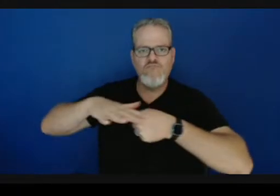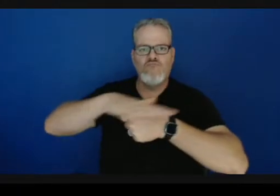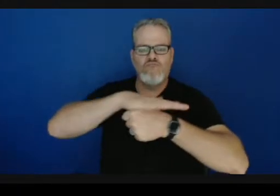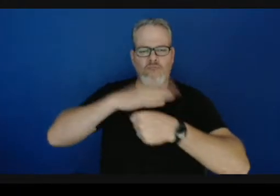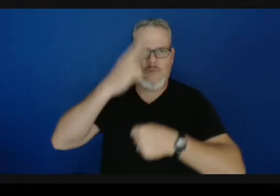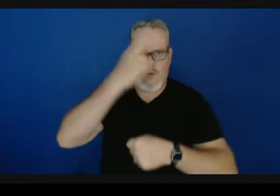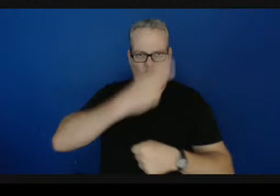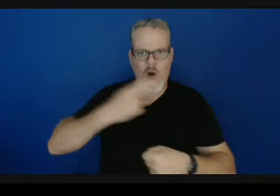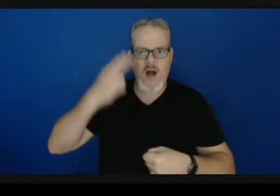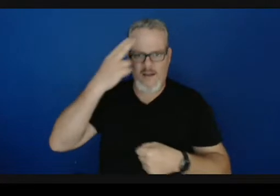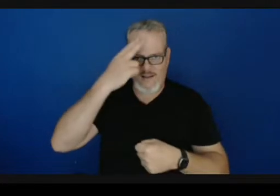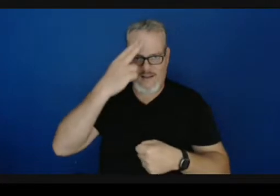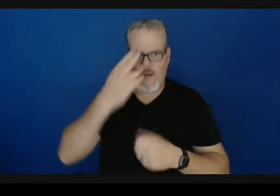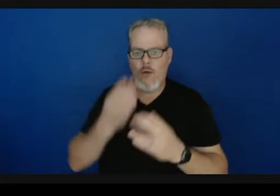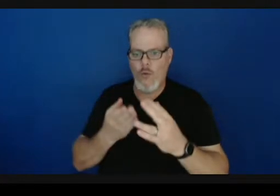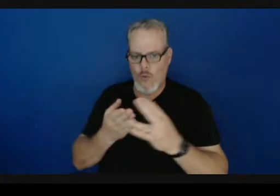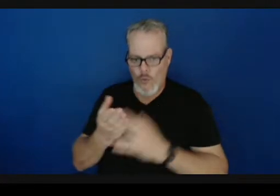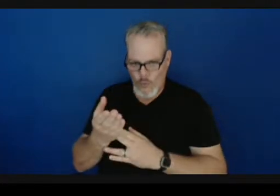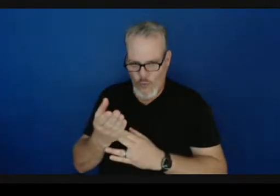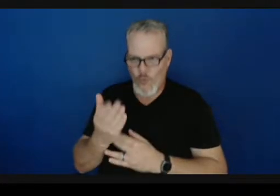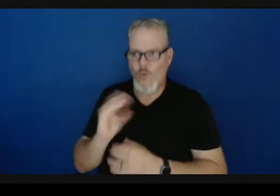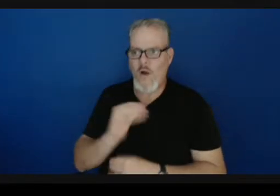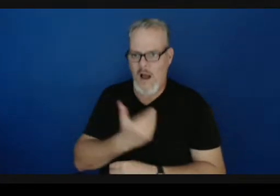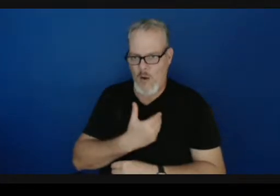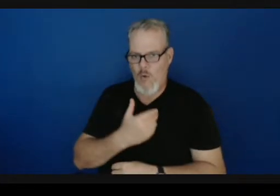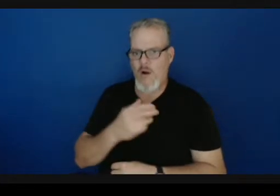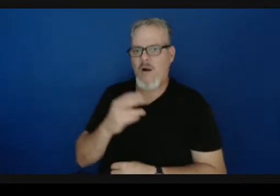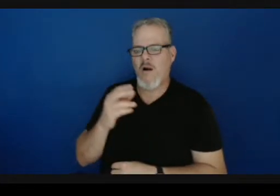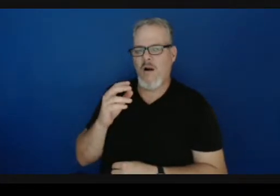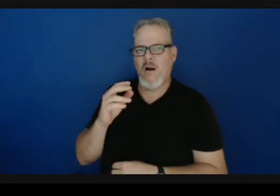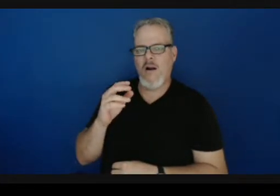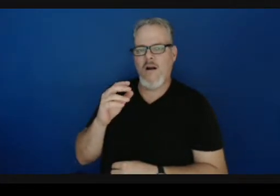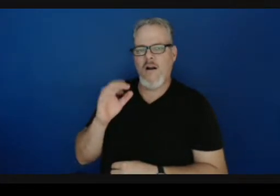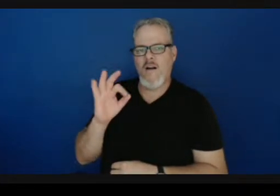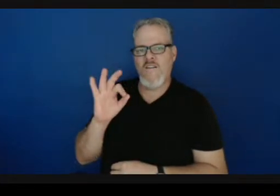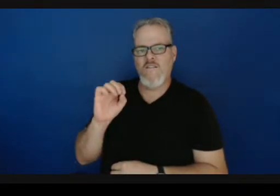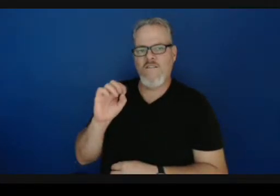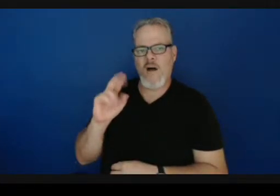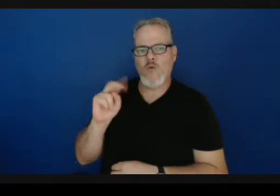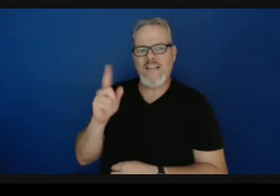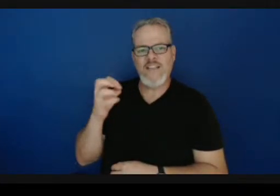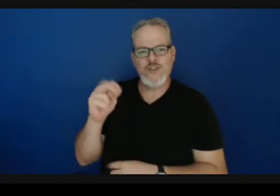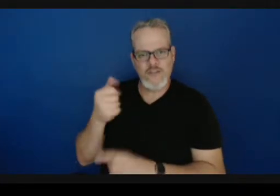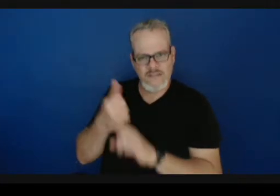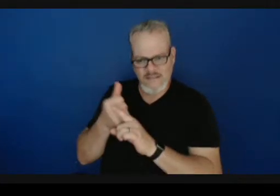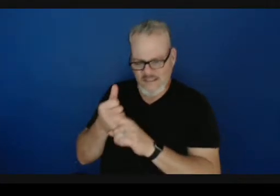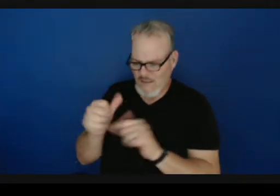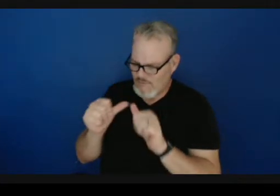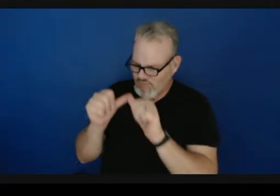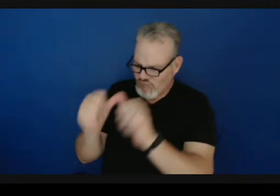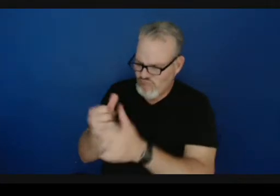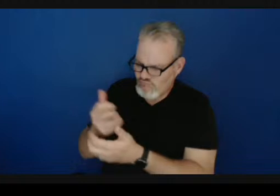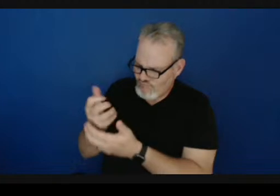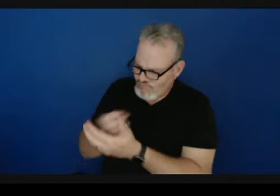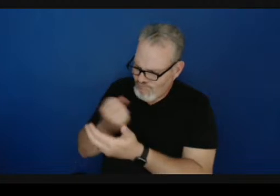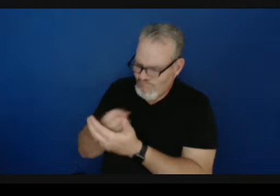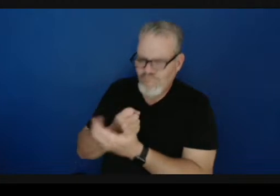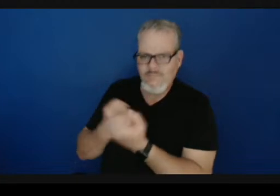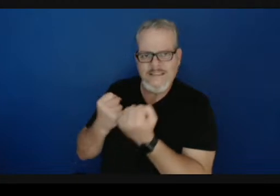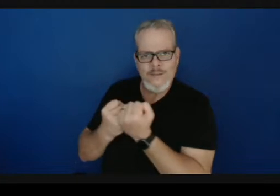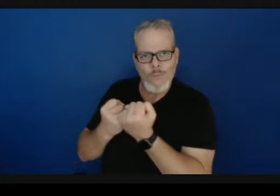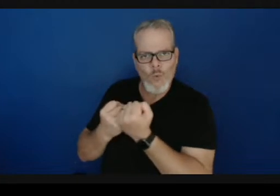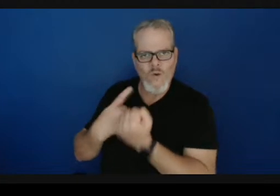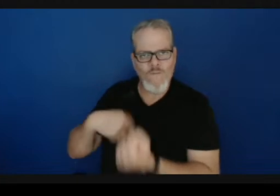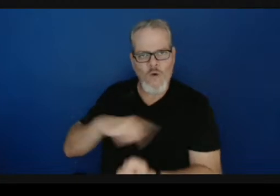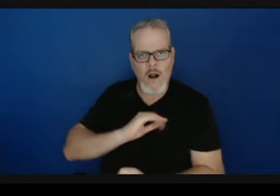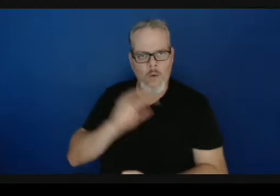Hawaii Community Foundation. So we really appreciate them and their continued support for the crazy stuff that we come up with and